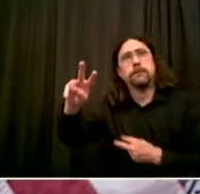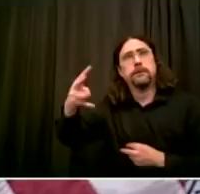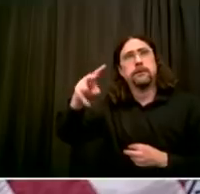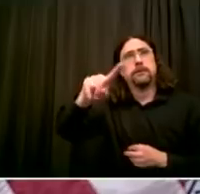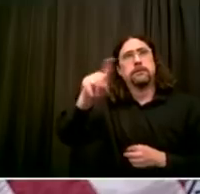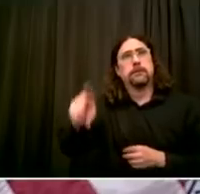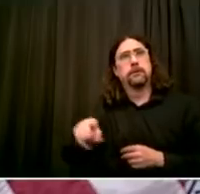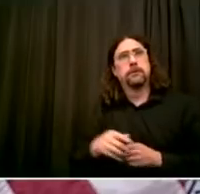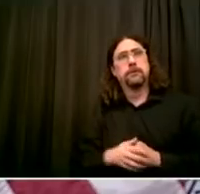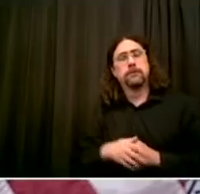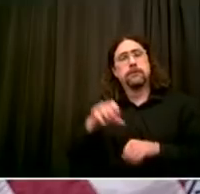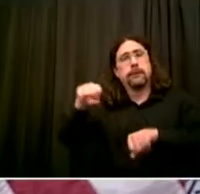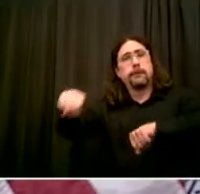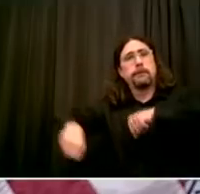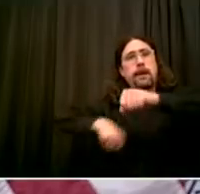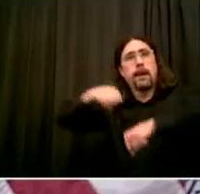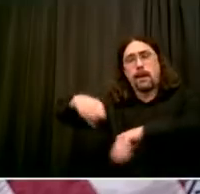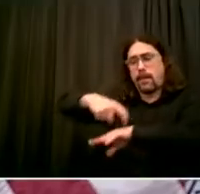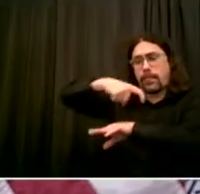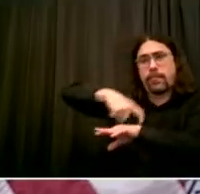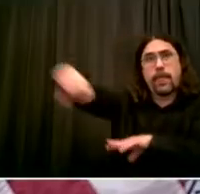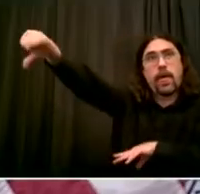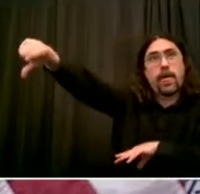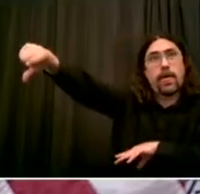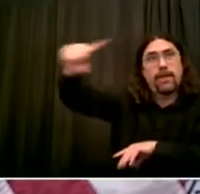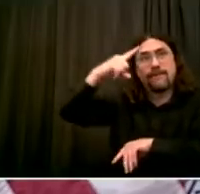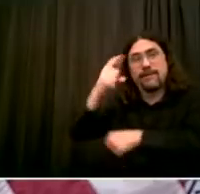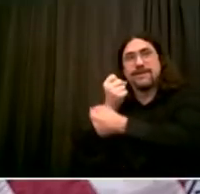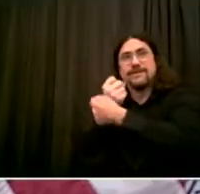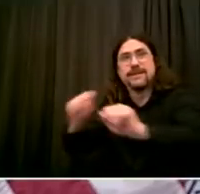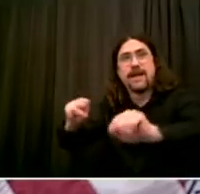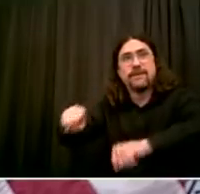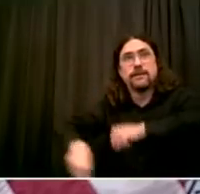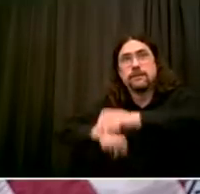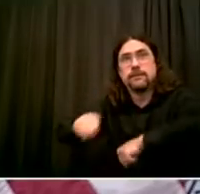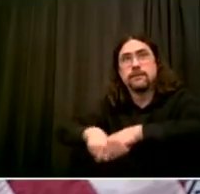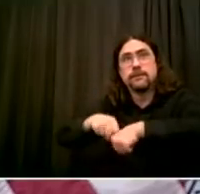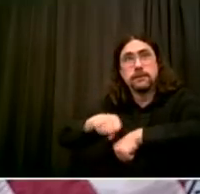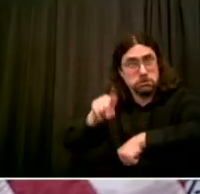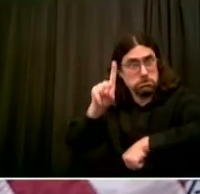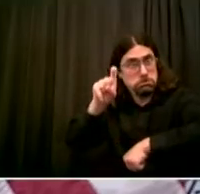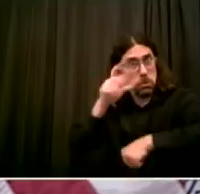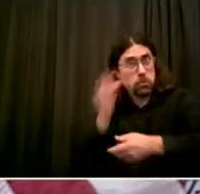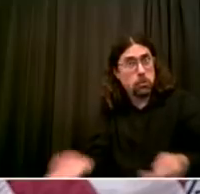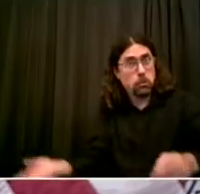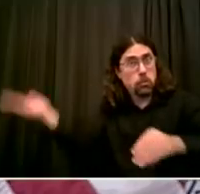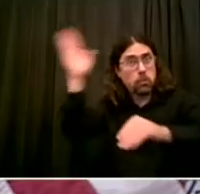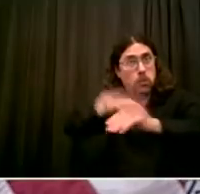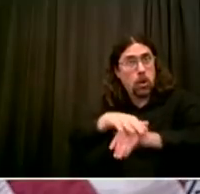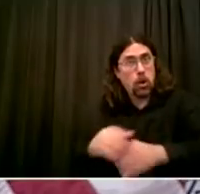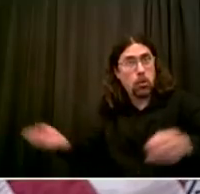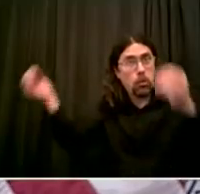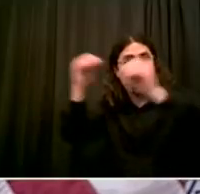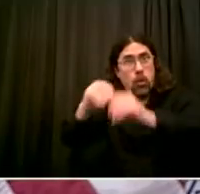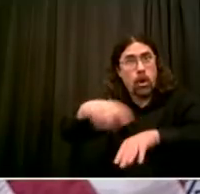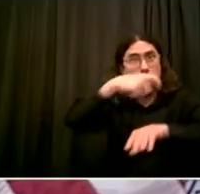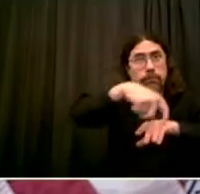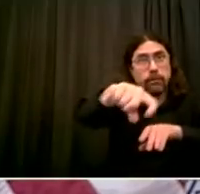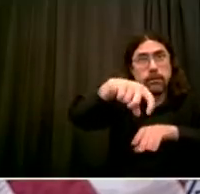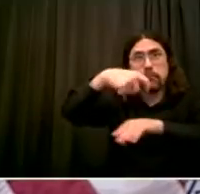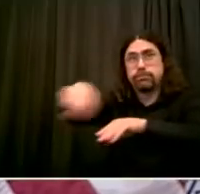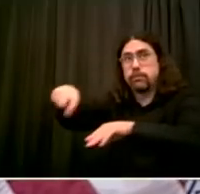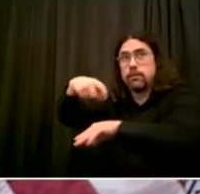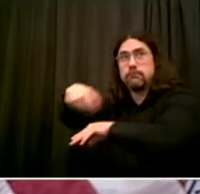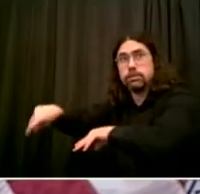Let me come to that, but first, if you'll just forgive me for a second, Matt, I have the coveted list of bar-heavy areas